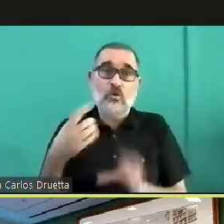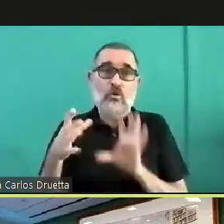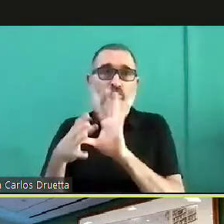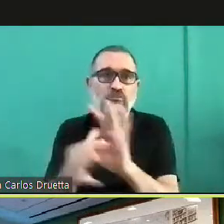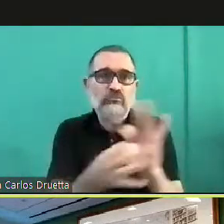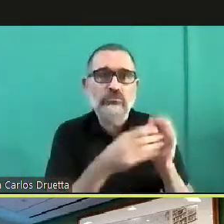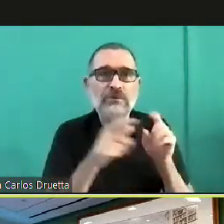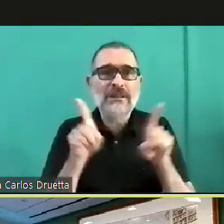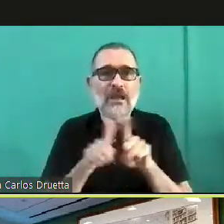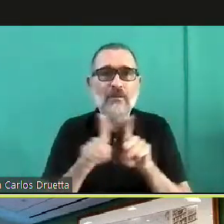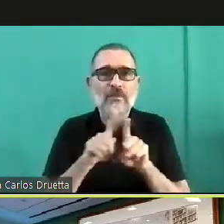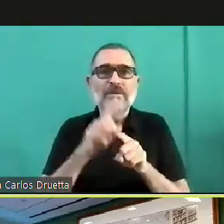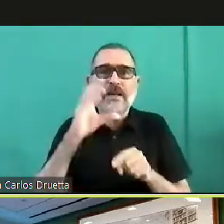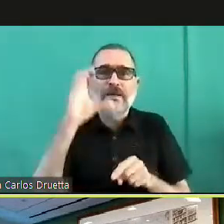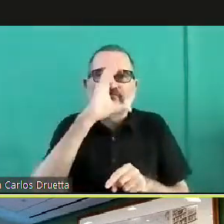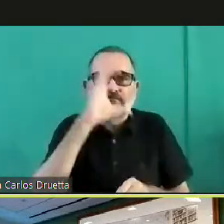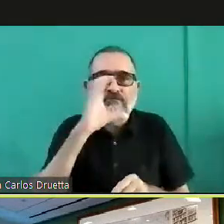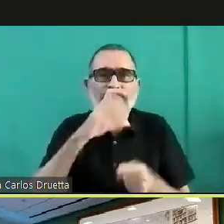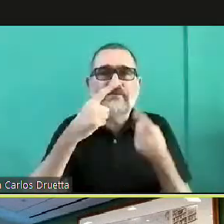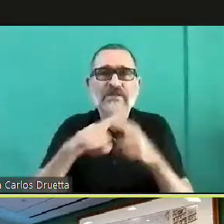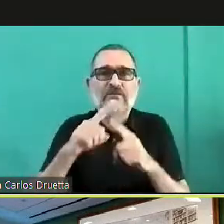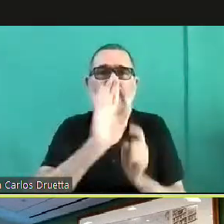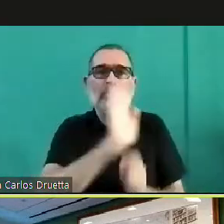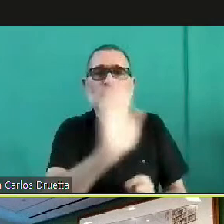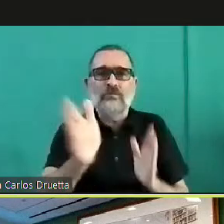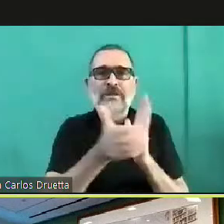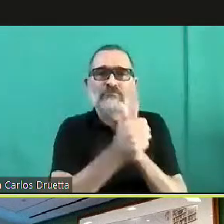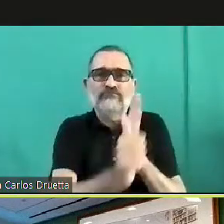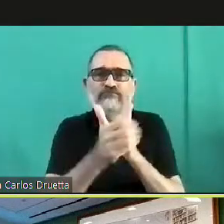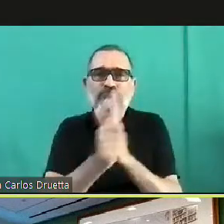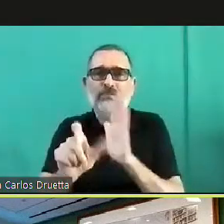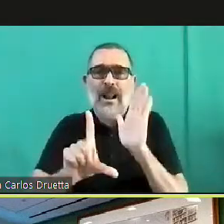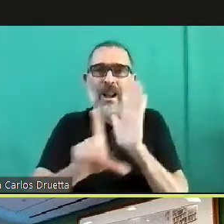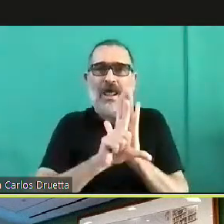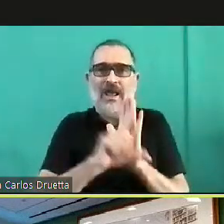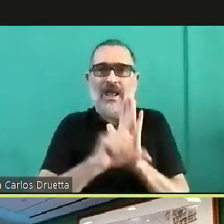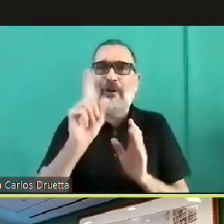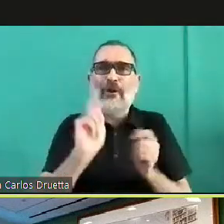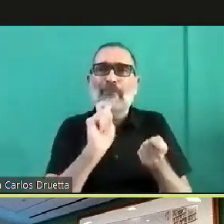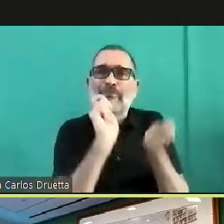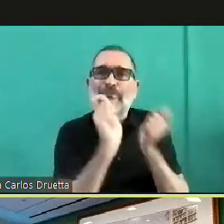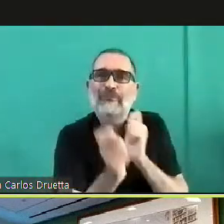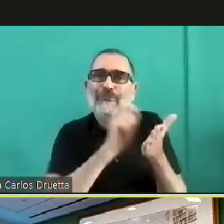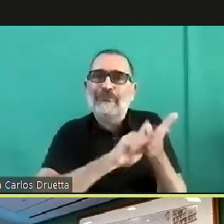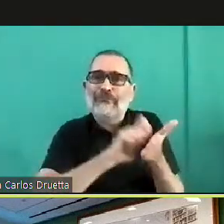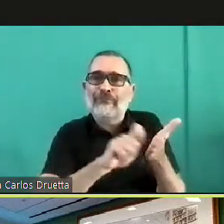strong interest in this large and diverse group on today's webinar.